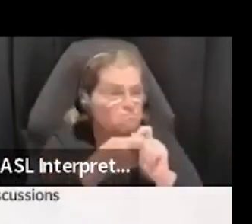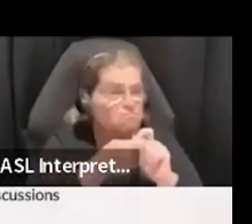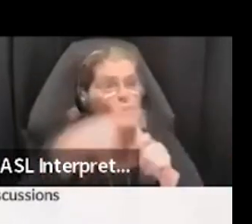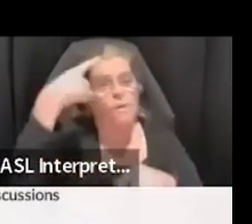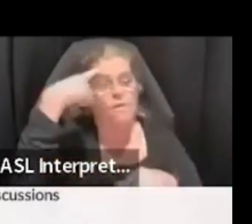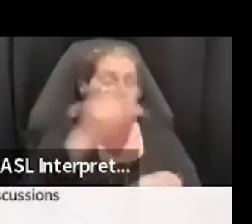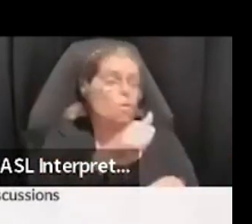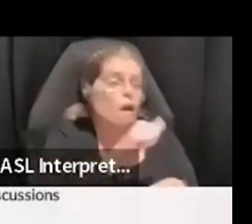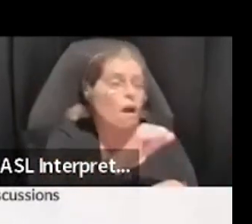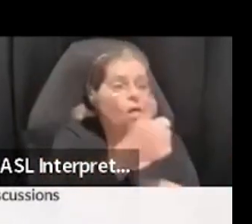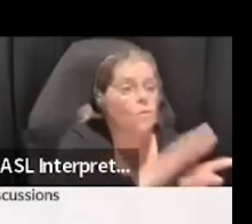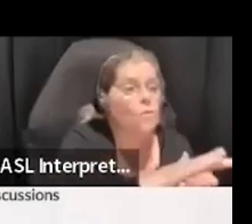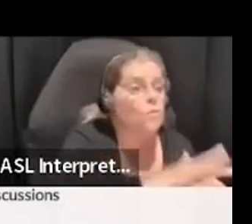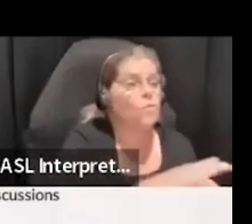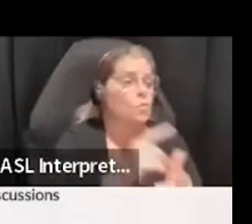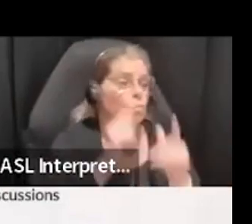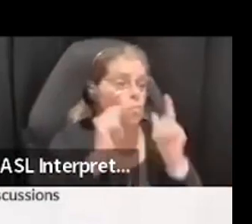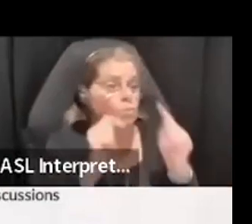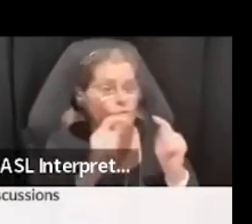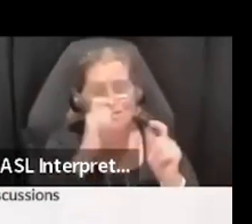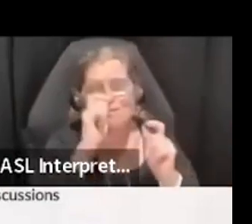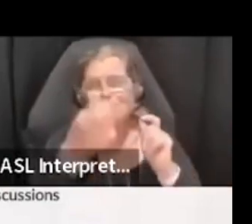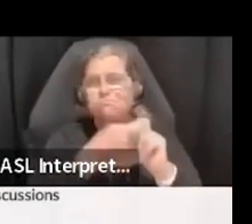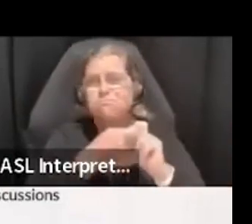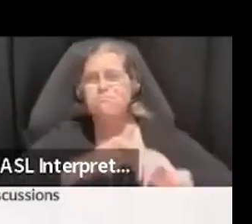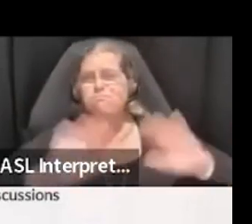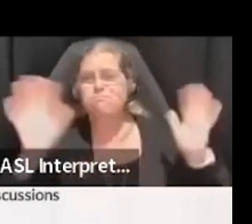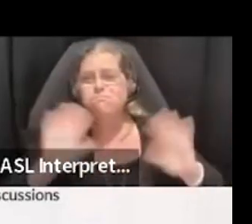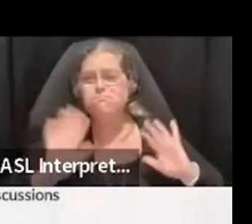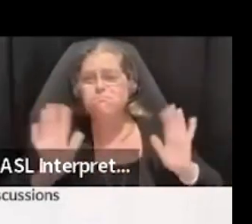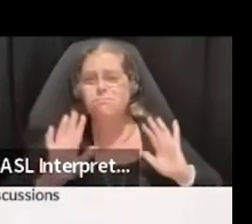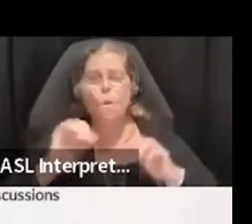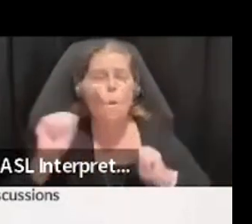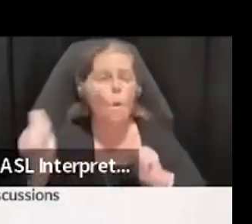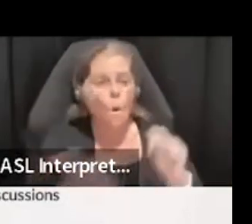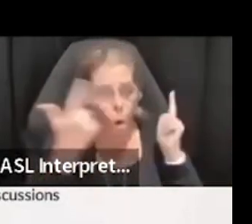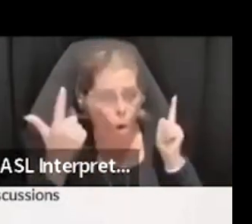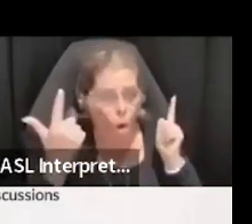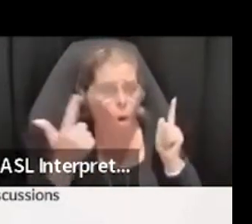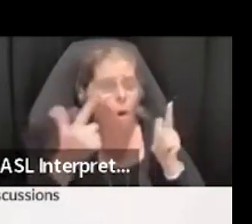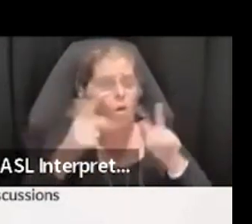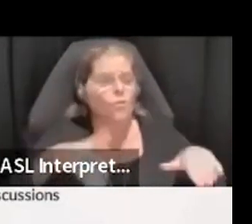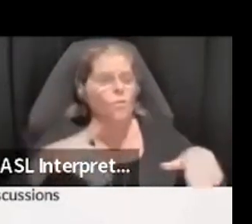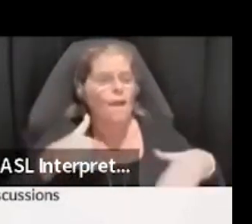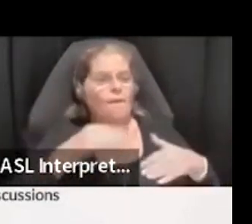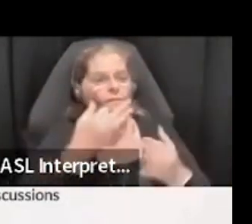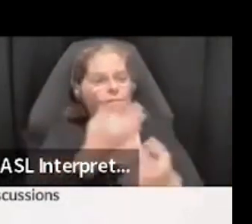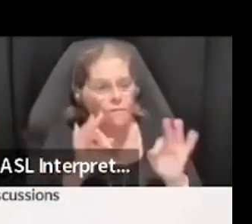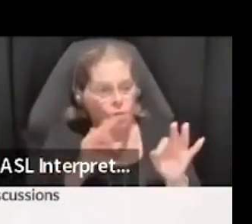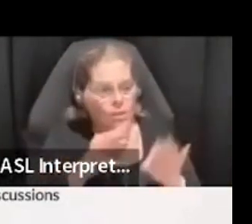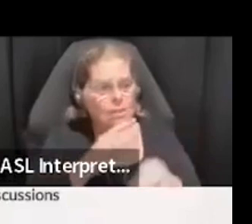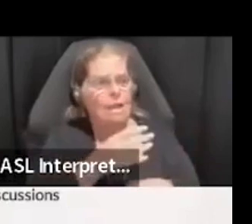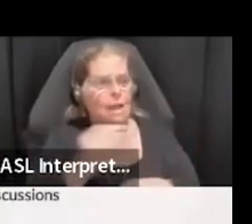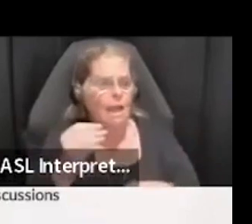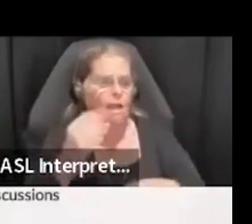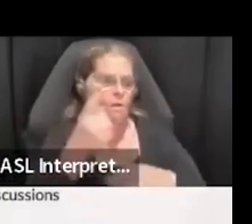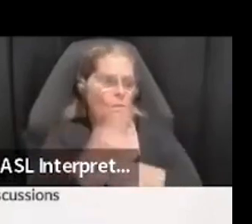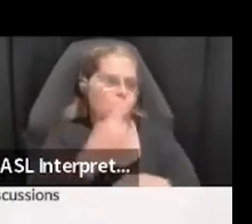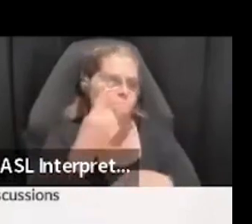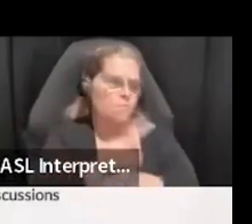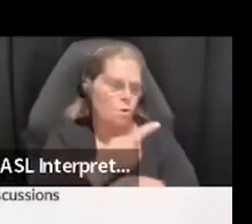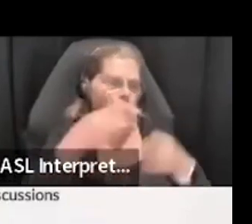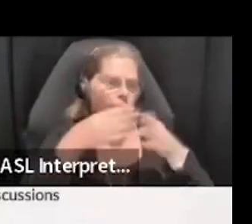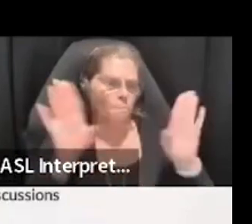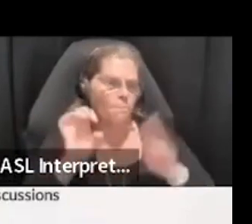options. Again, federal and state laws mandate that all children receive fair, free, and appropriate public education. And when the public schools are